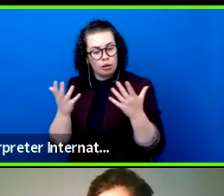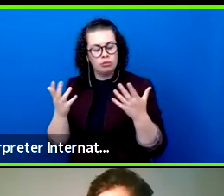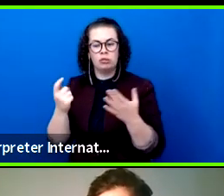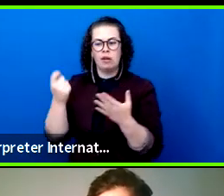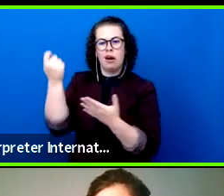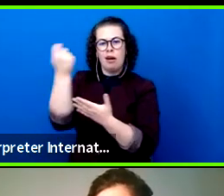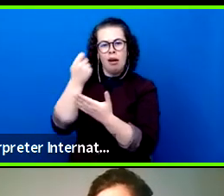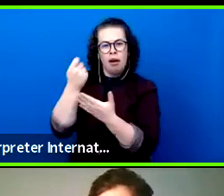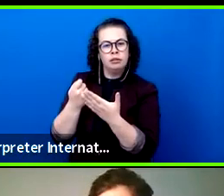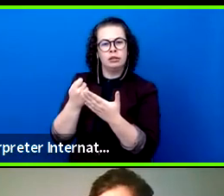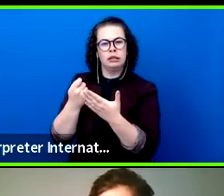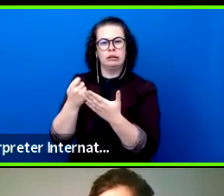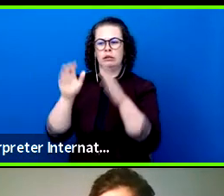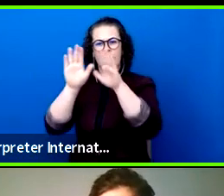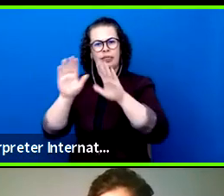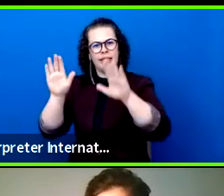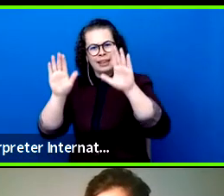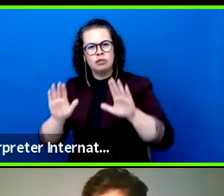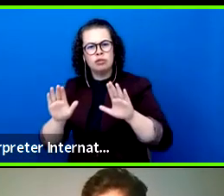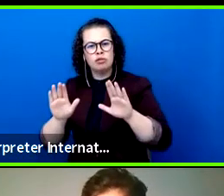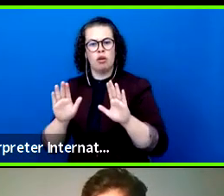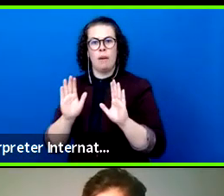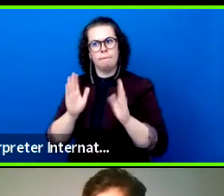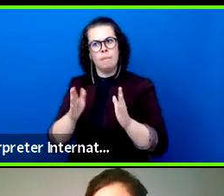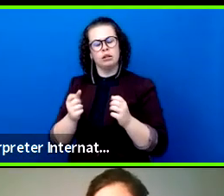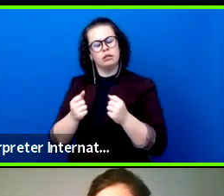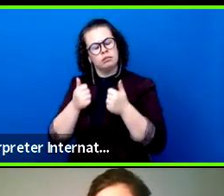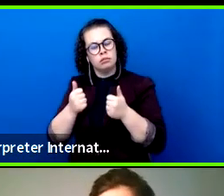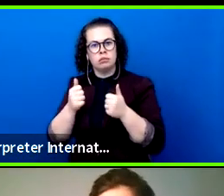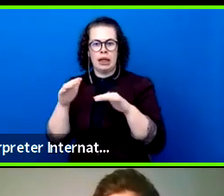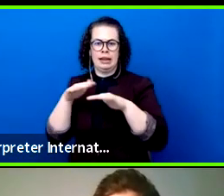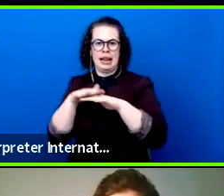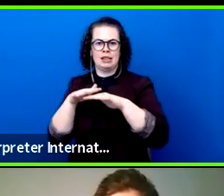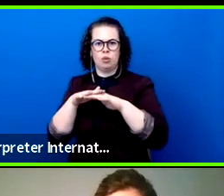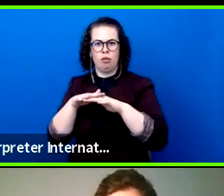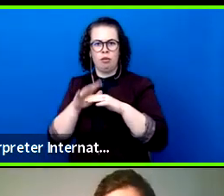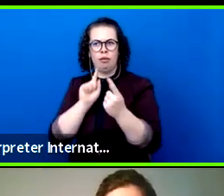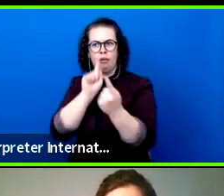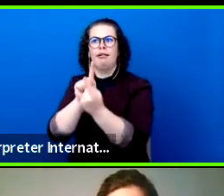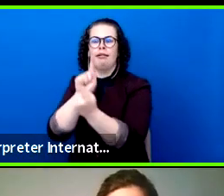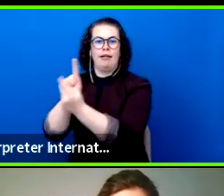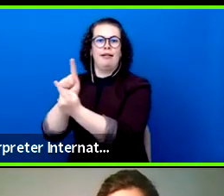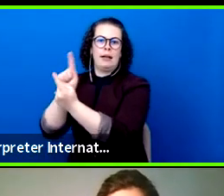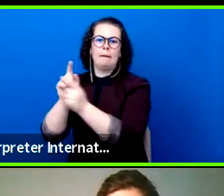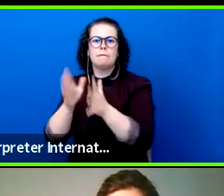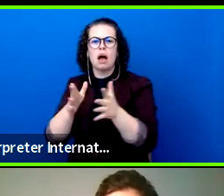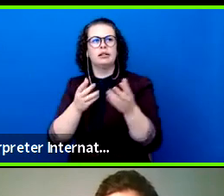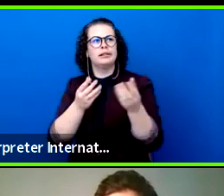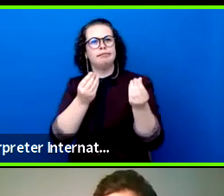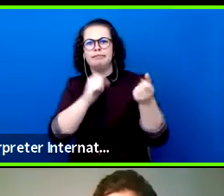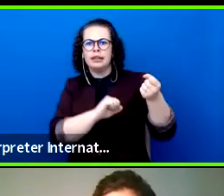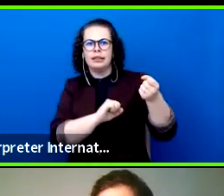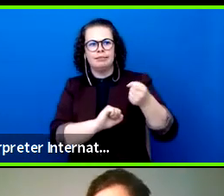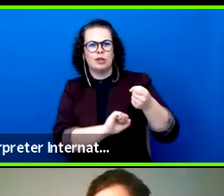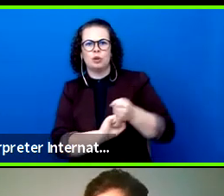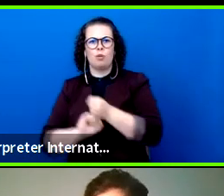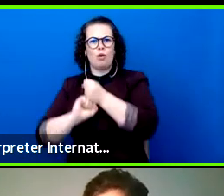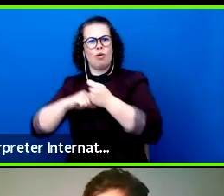theater makers is to be supported in networking. So communication and